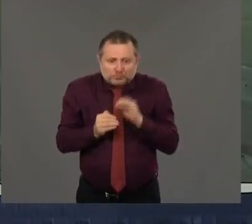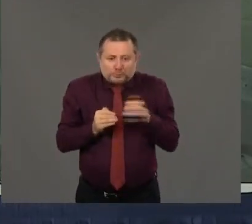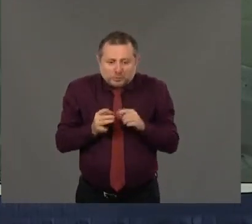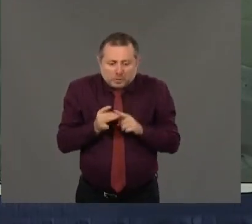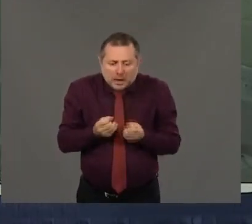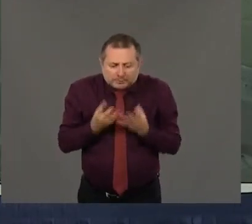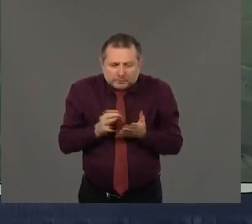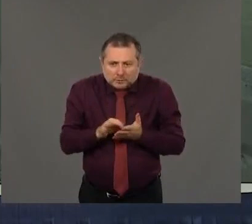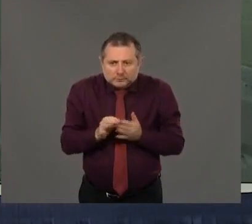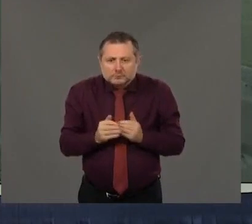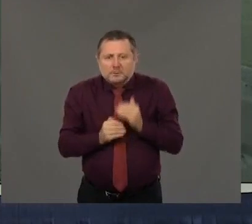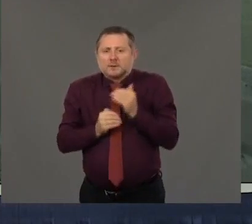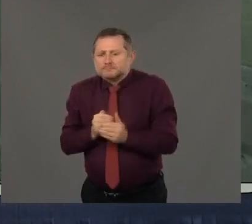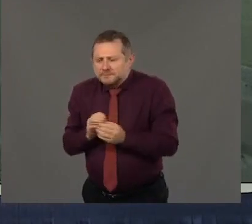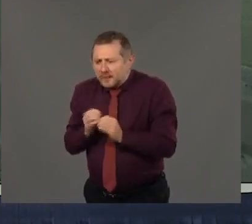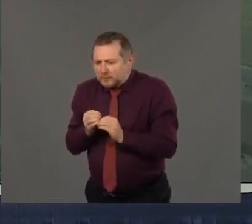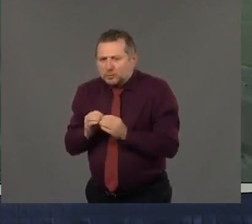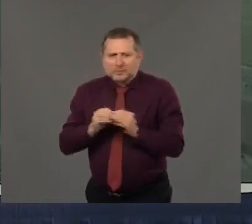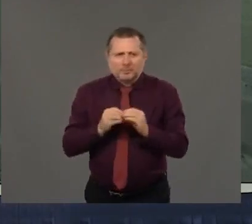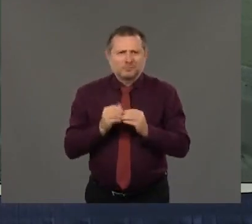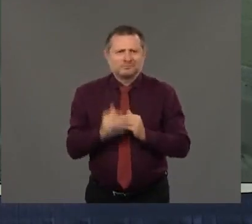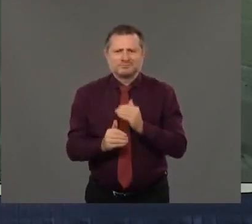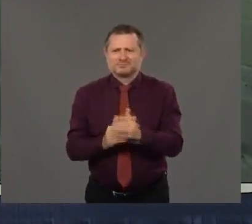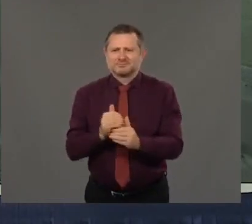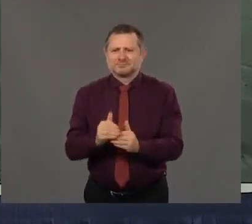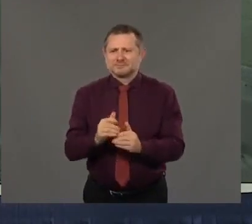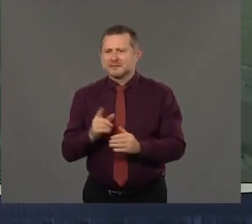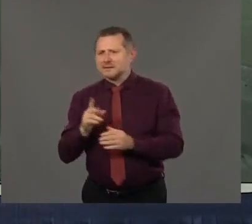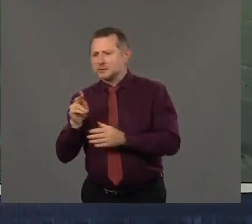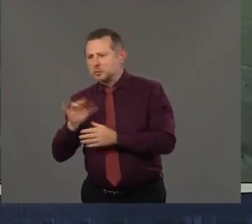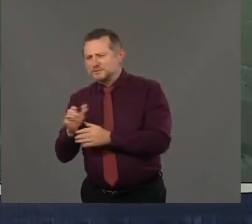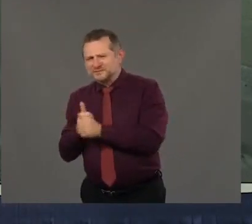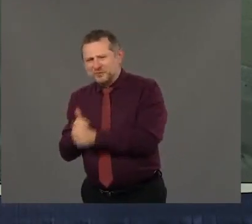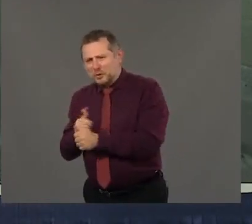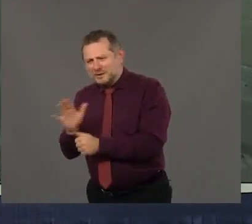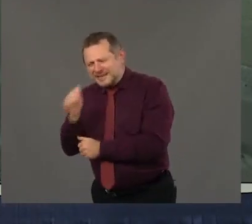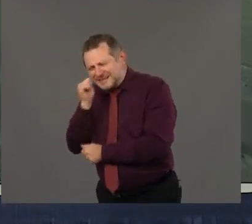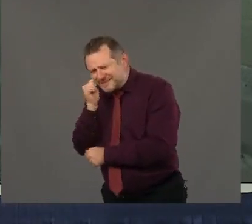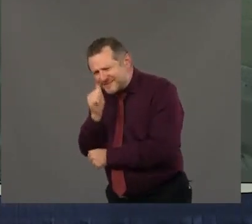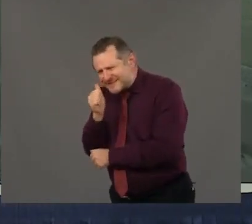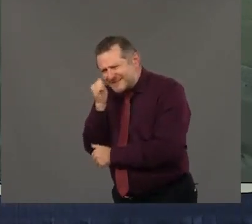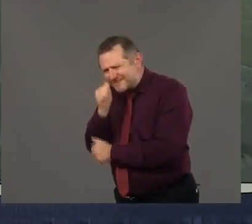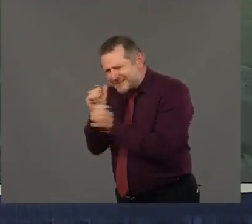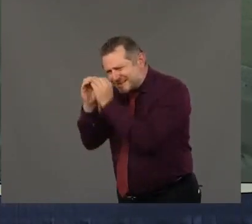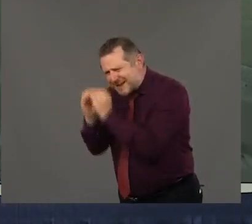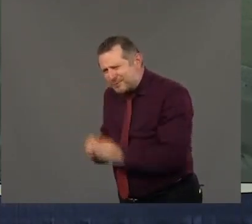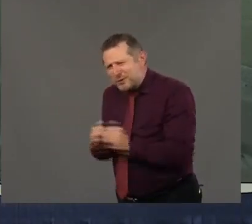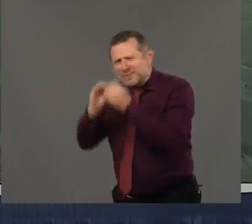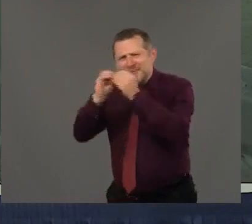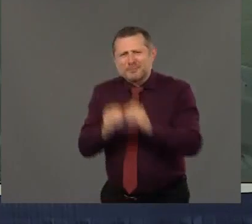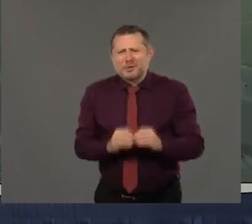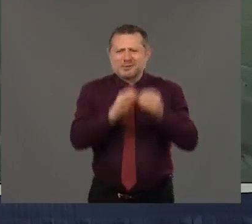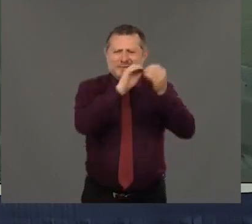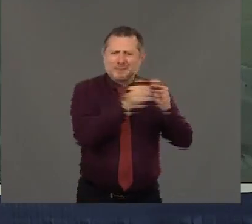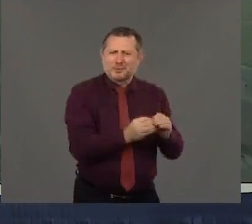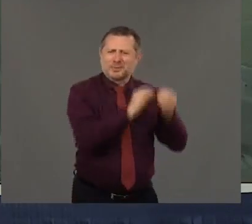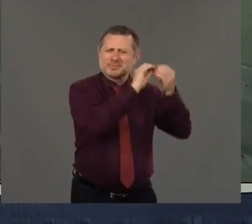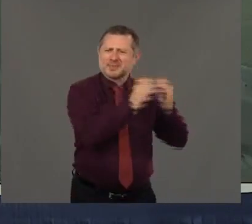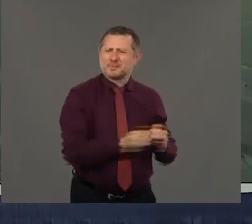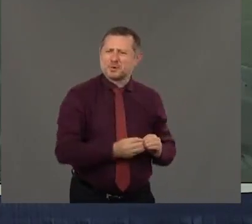What's the viral spread in New York City? We trace it every day. But it would be all of